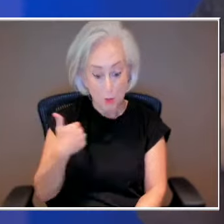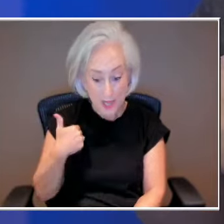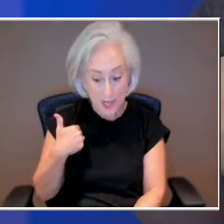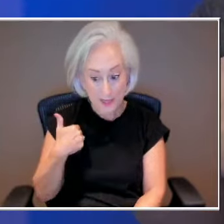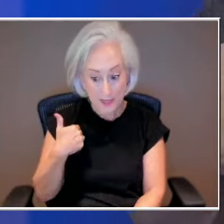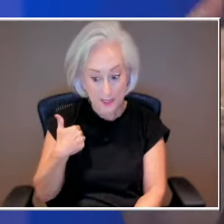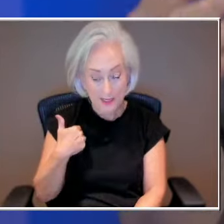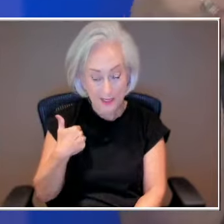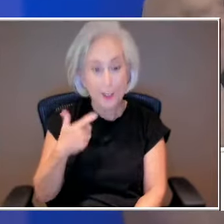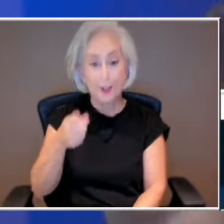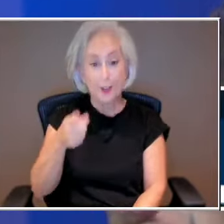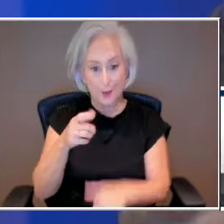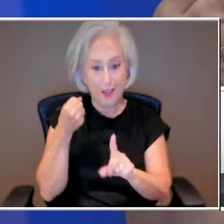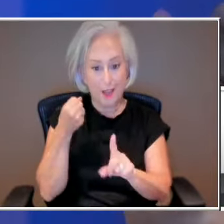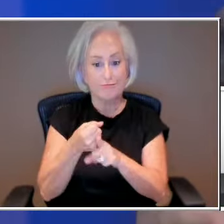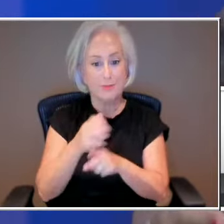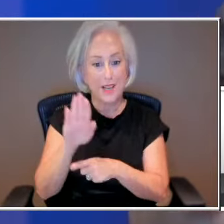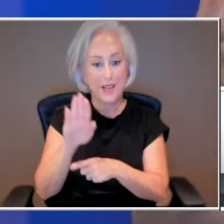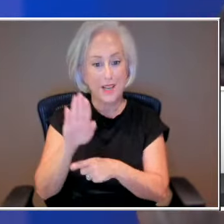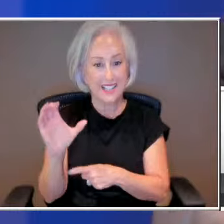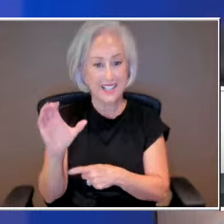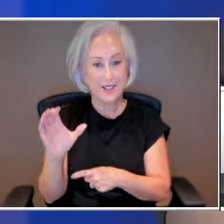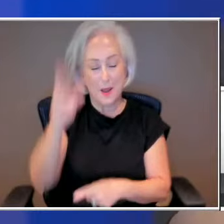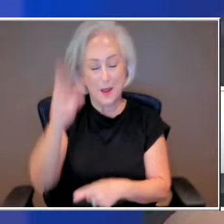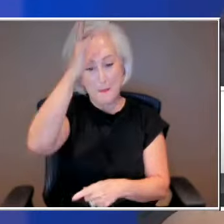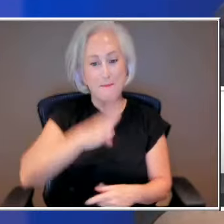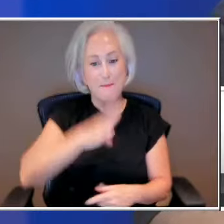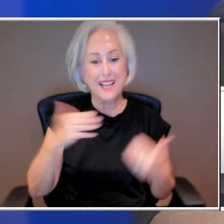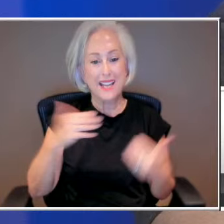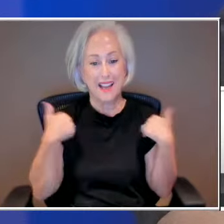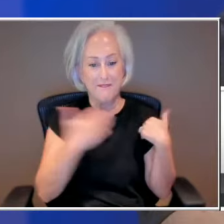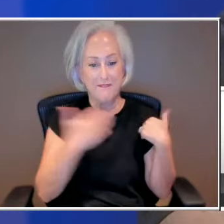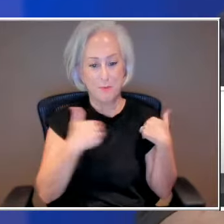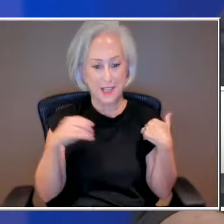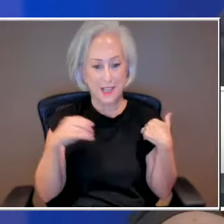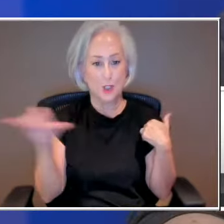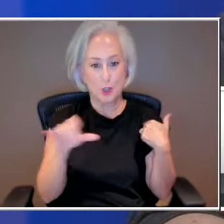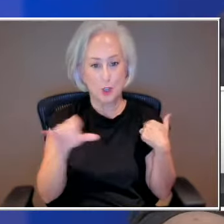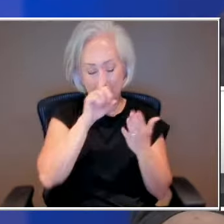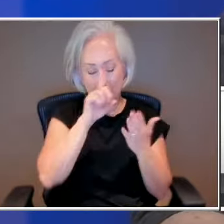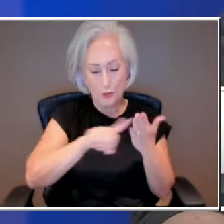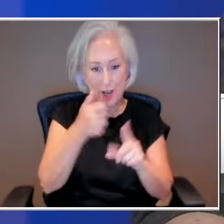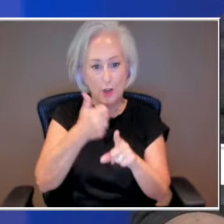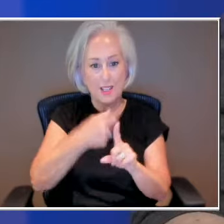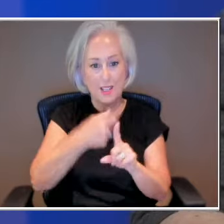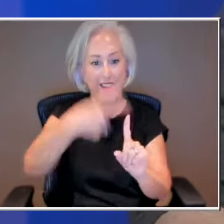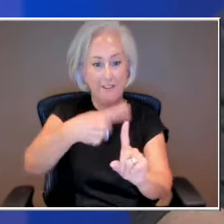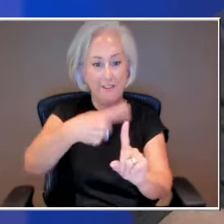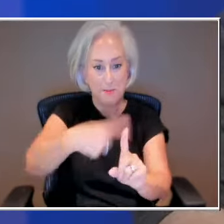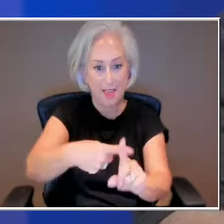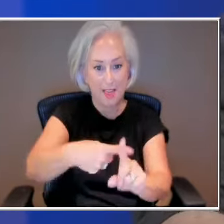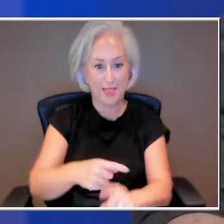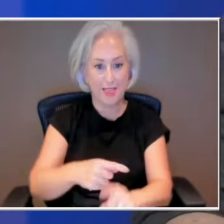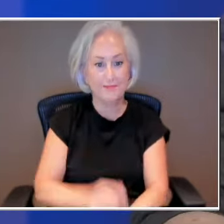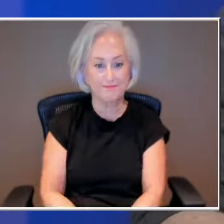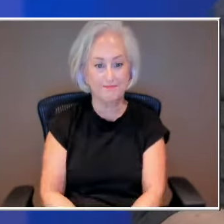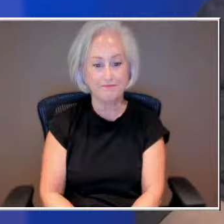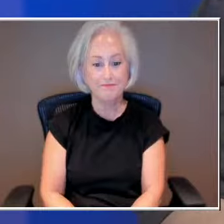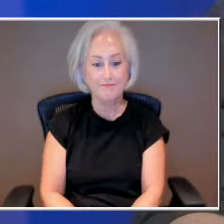our shirts say. So don't forget to be checking yourselves on a monthly basis. Make it a date